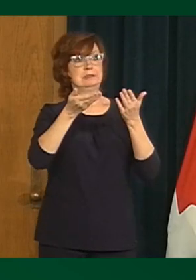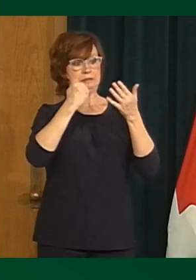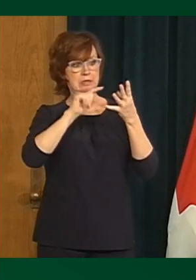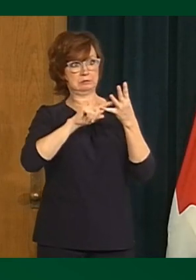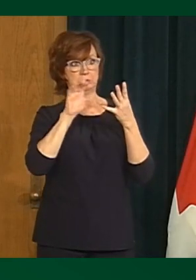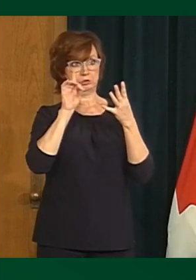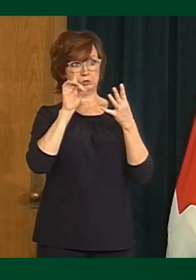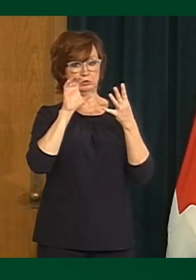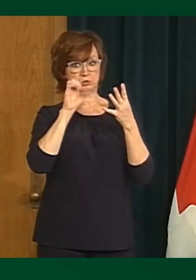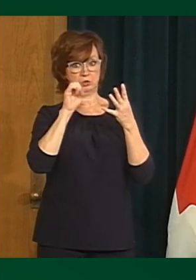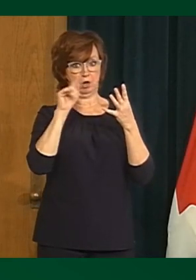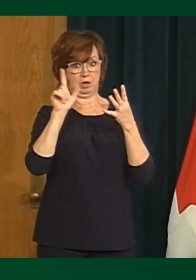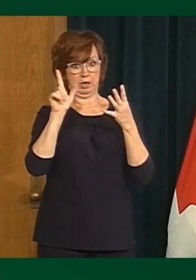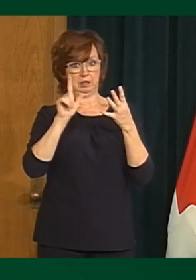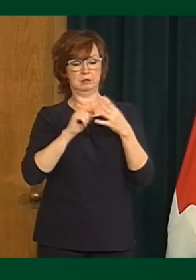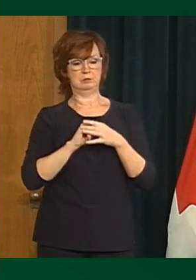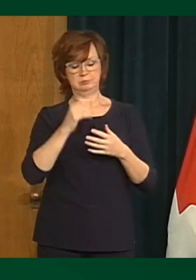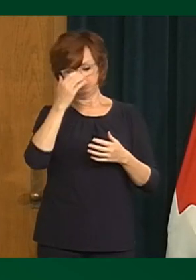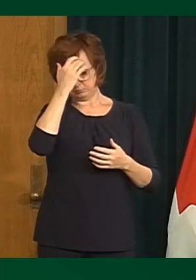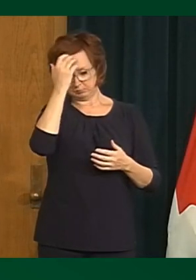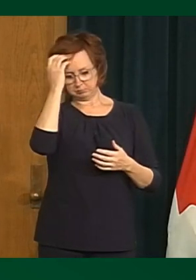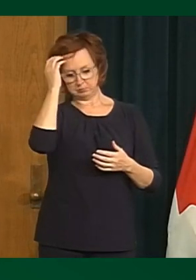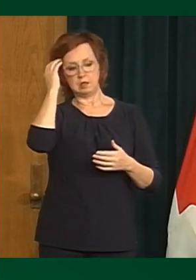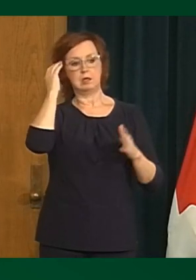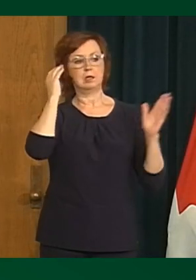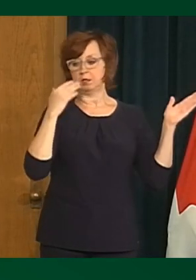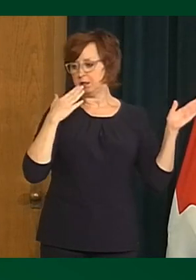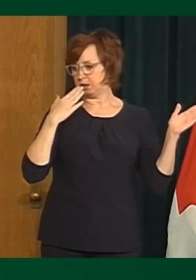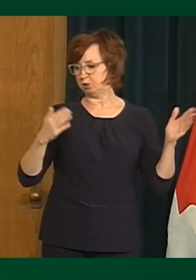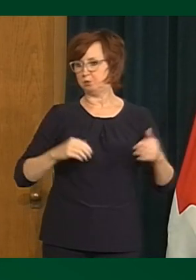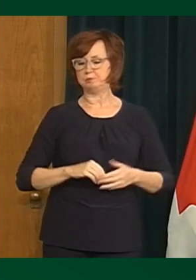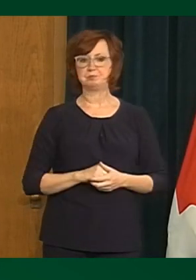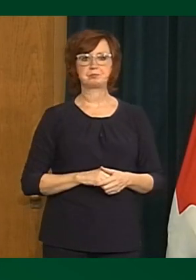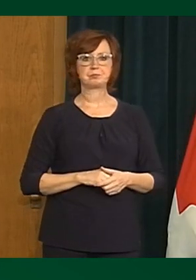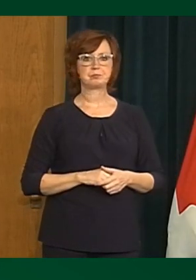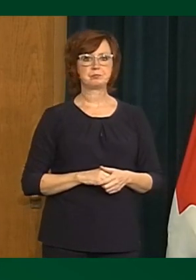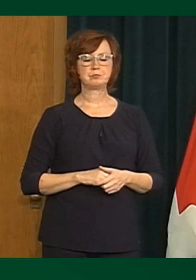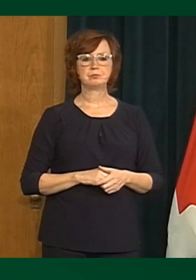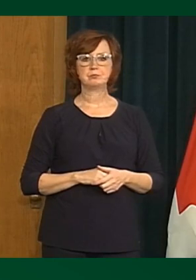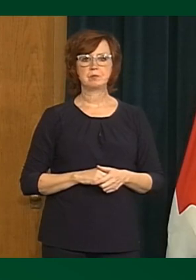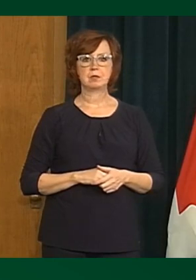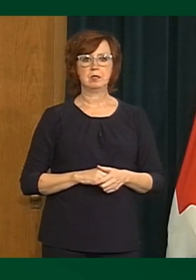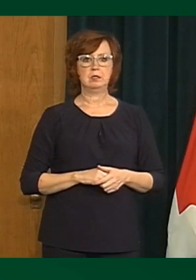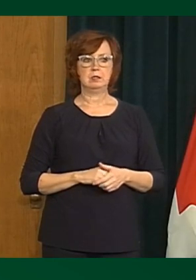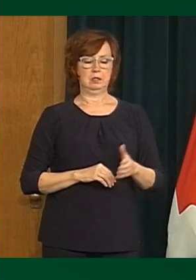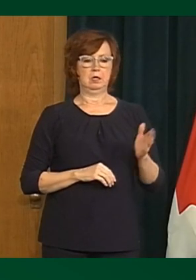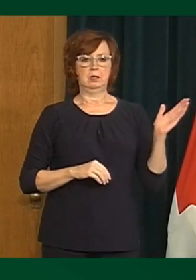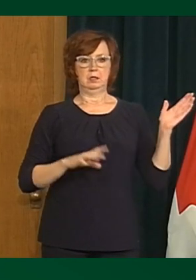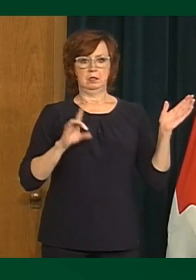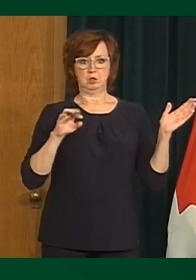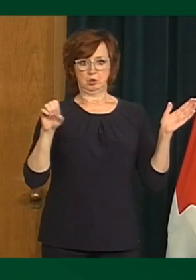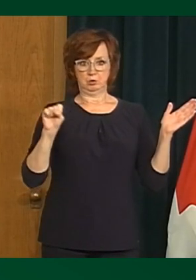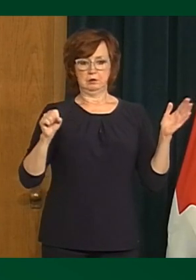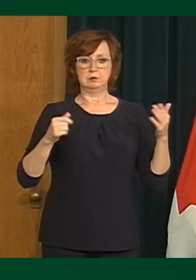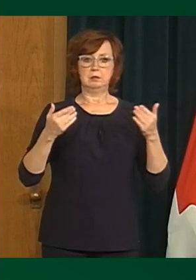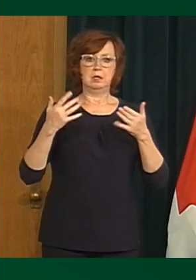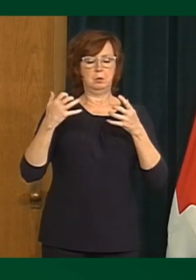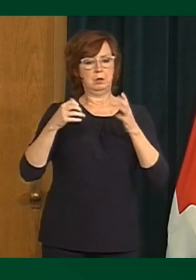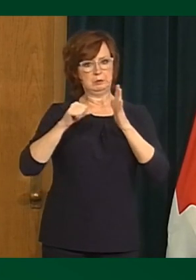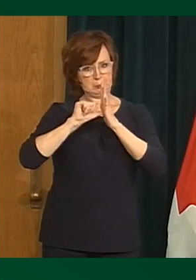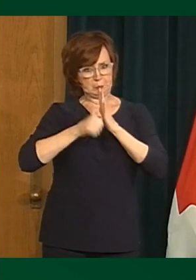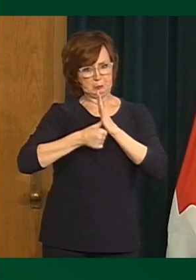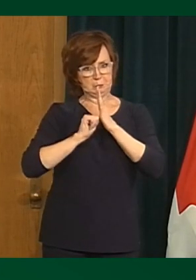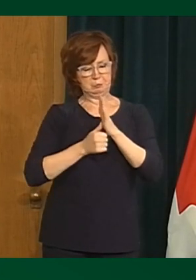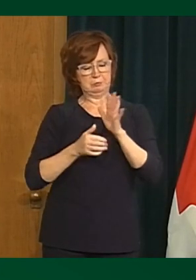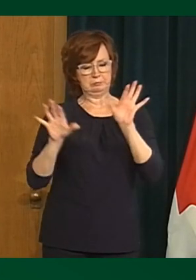I believe you have a few comments as well. Thank you, Premier. So just want to reemphasize that as we now cautiously start